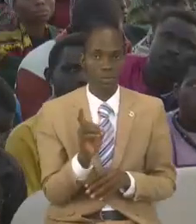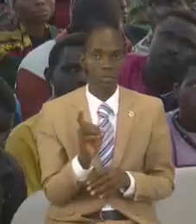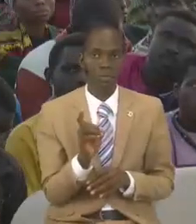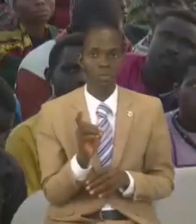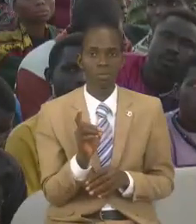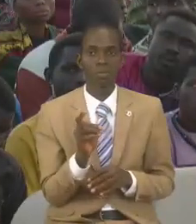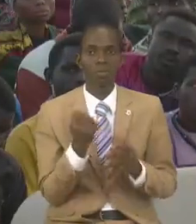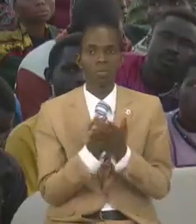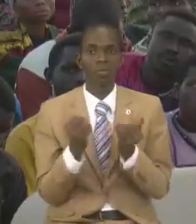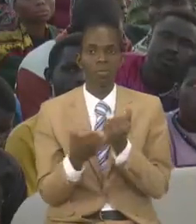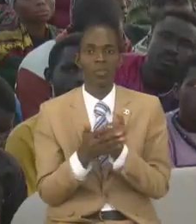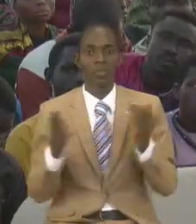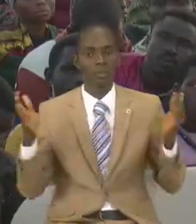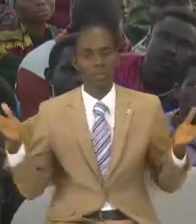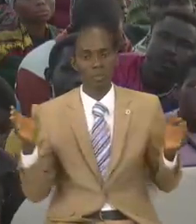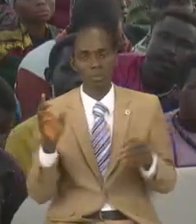crucified,